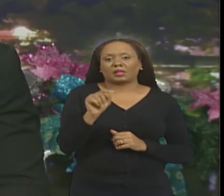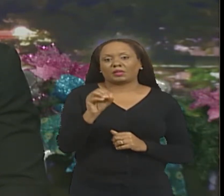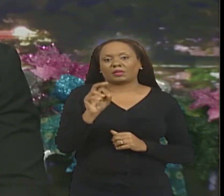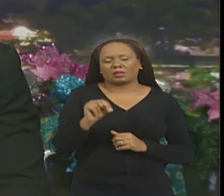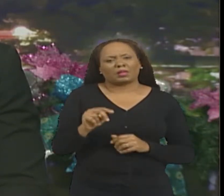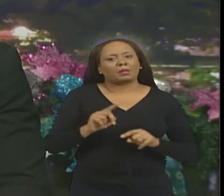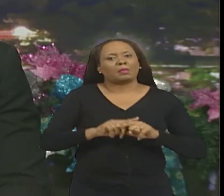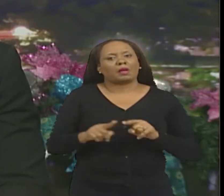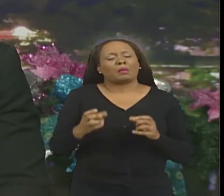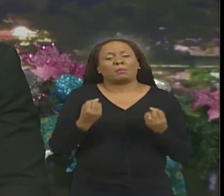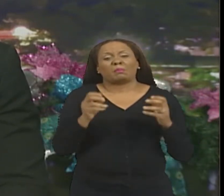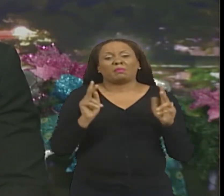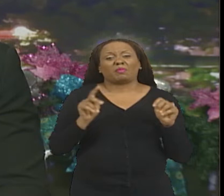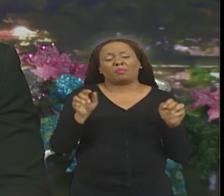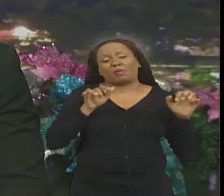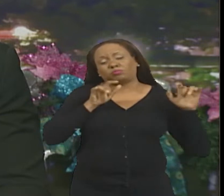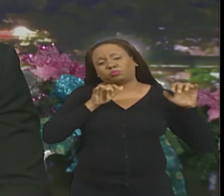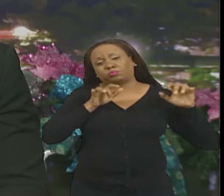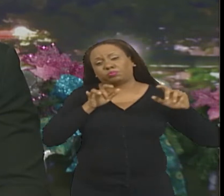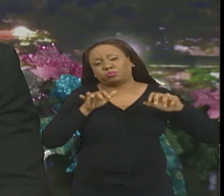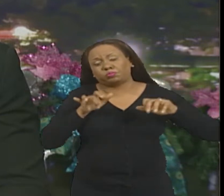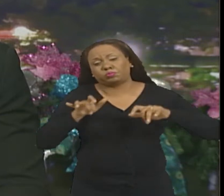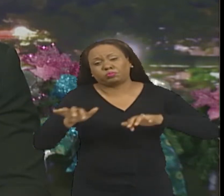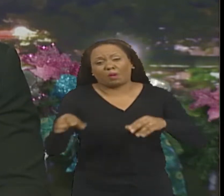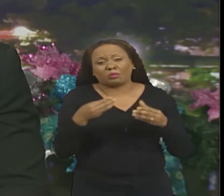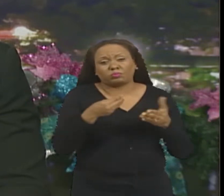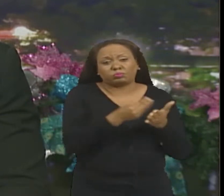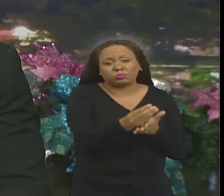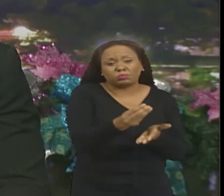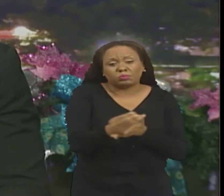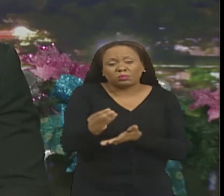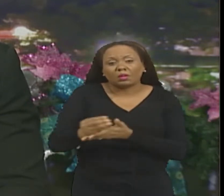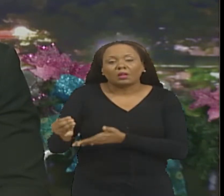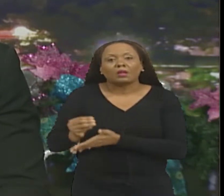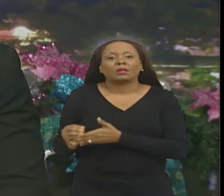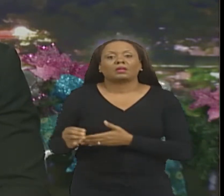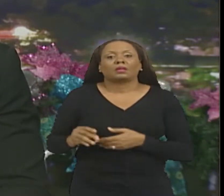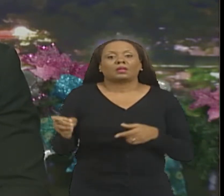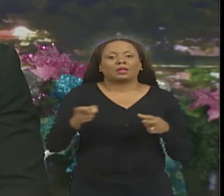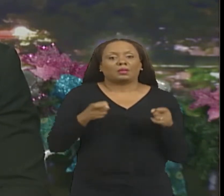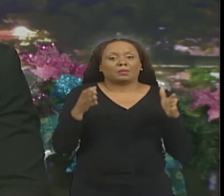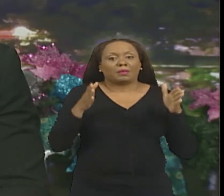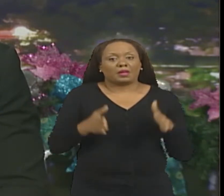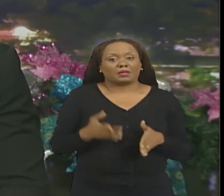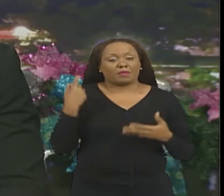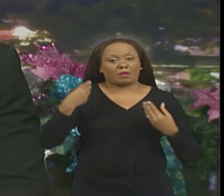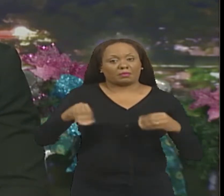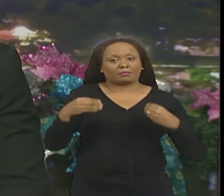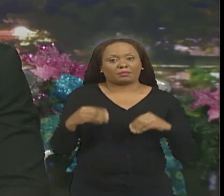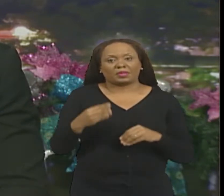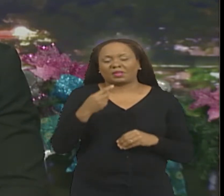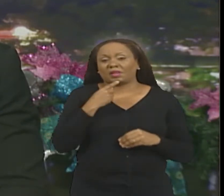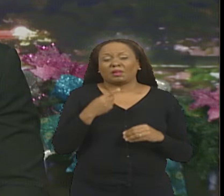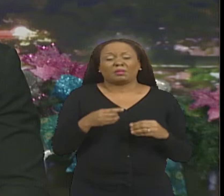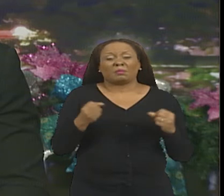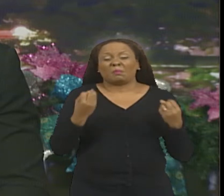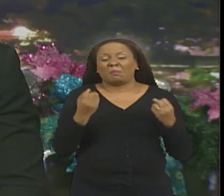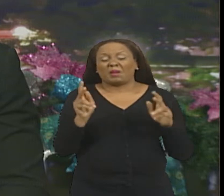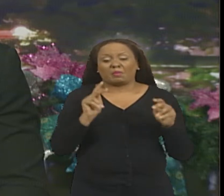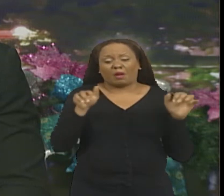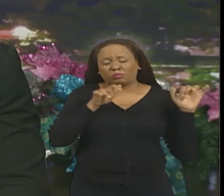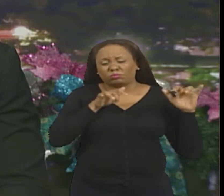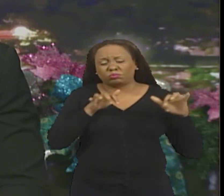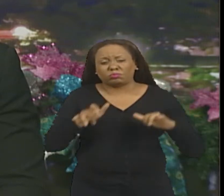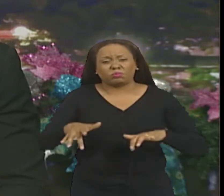the popular mall, management has reasons to be upbeat. Marketing manager Danielle Singh says the numbers this year have been